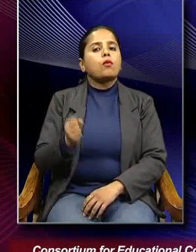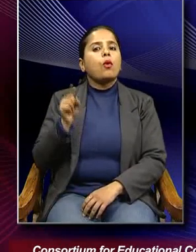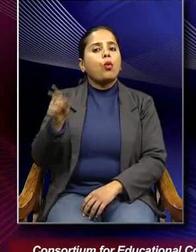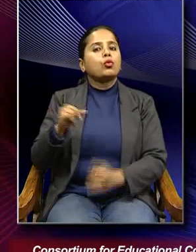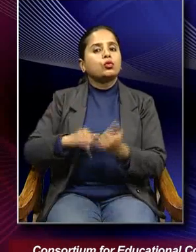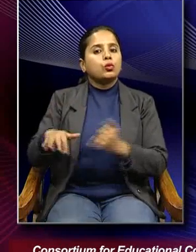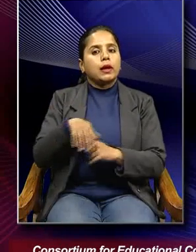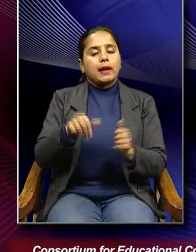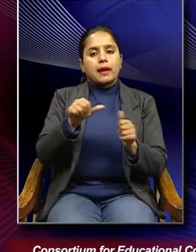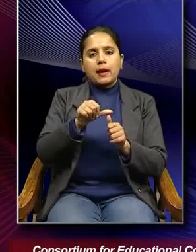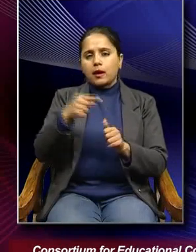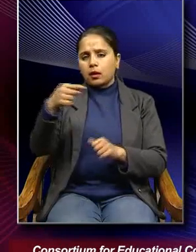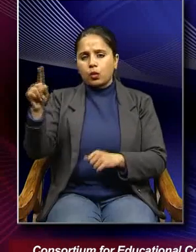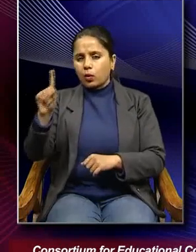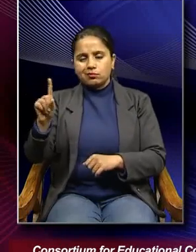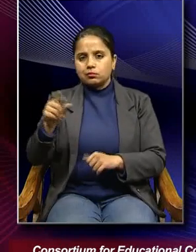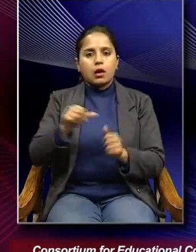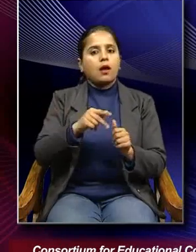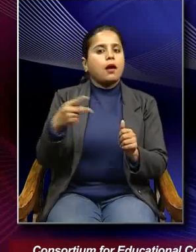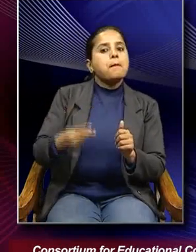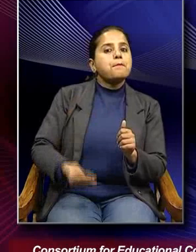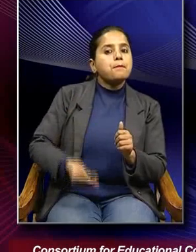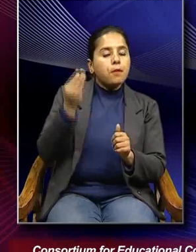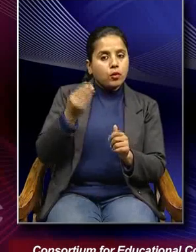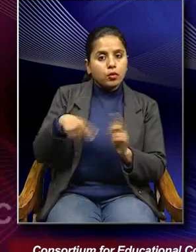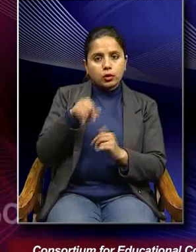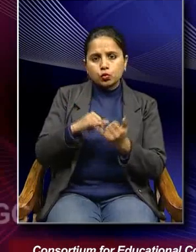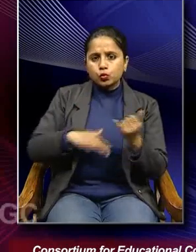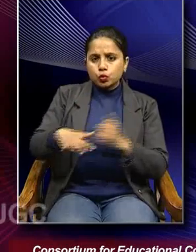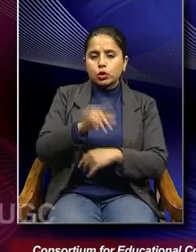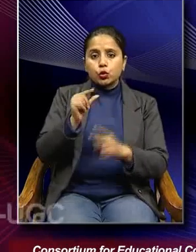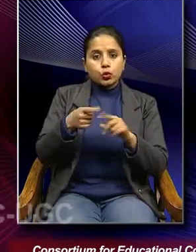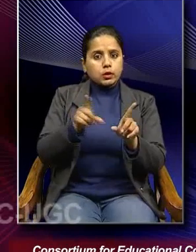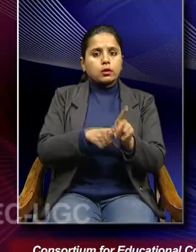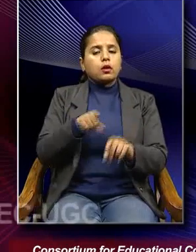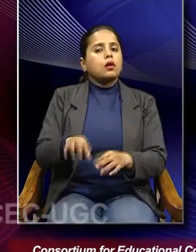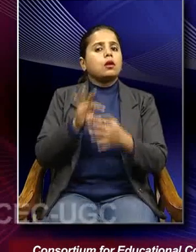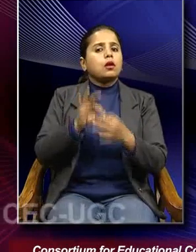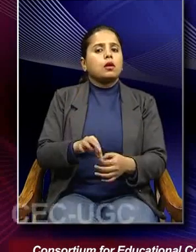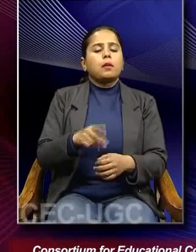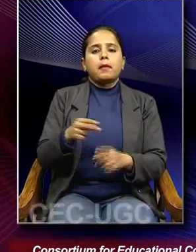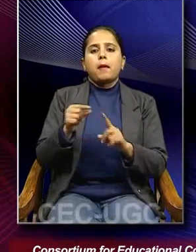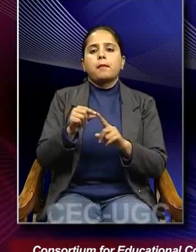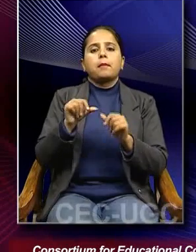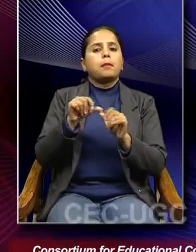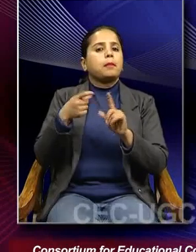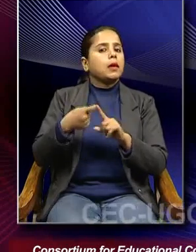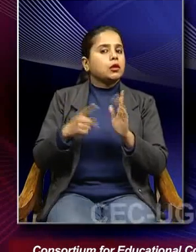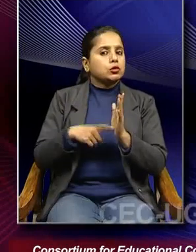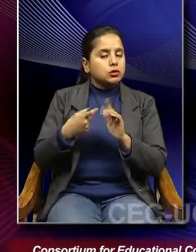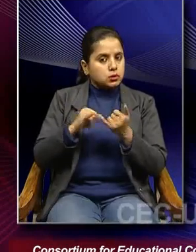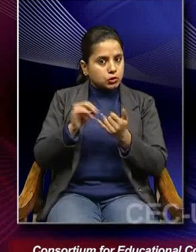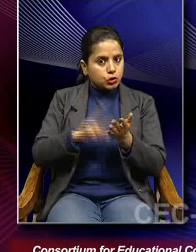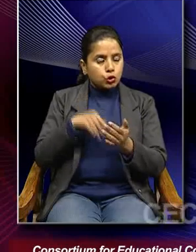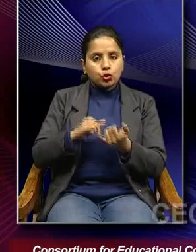to A dash. And such a utility or such a social welfare is referred to as Bergson-Samuelson social